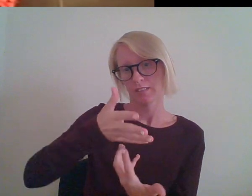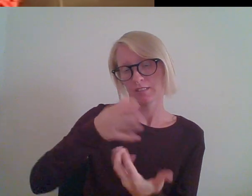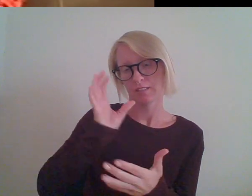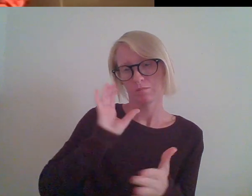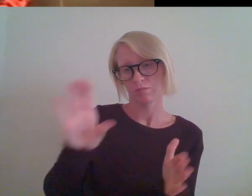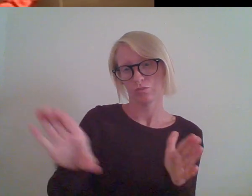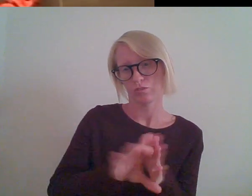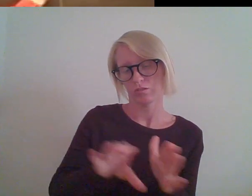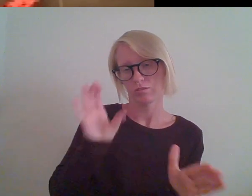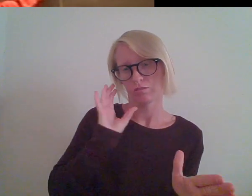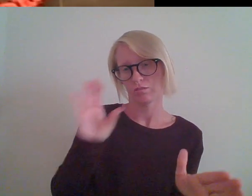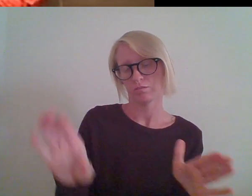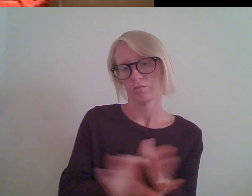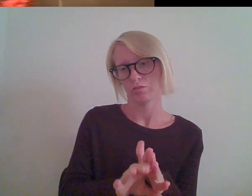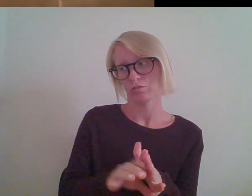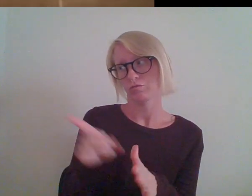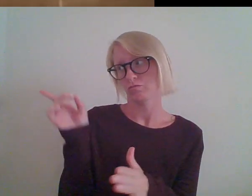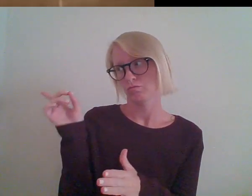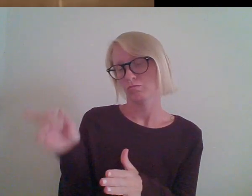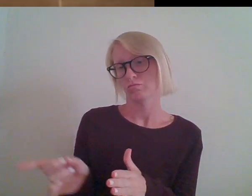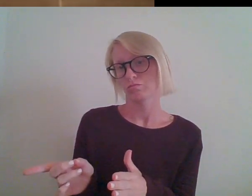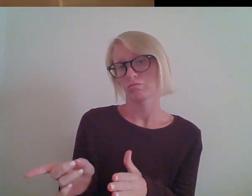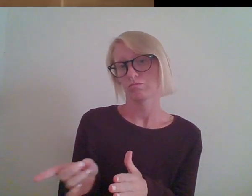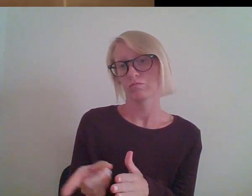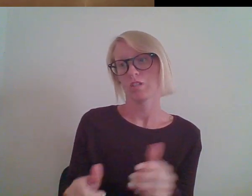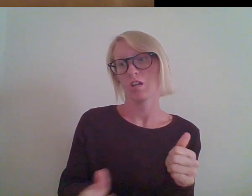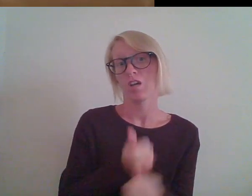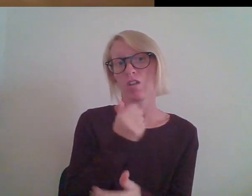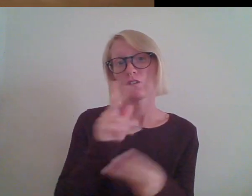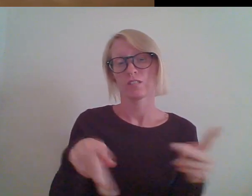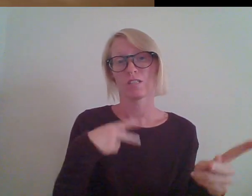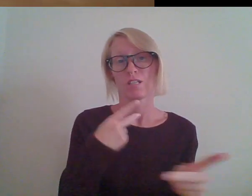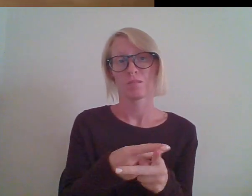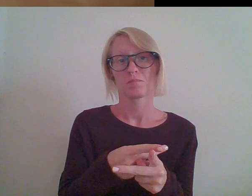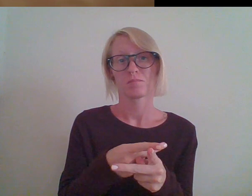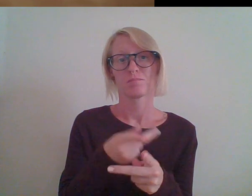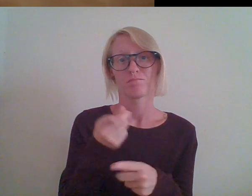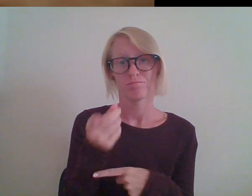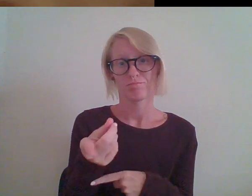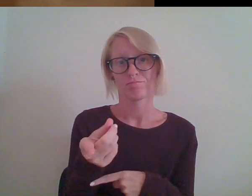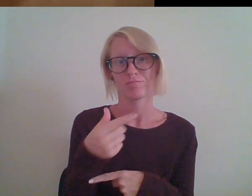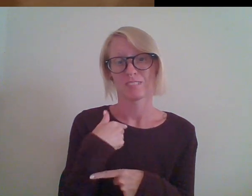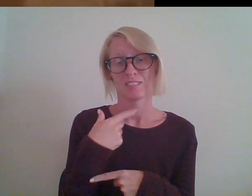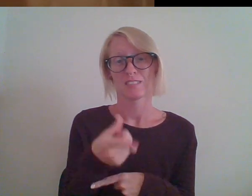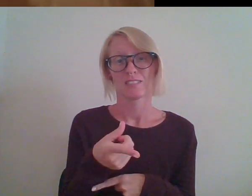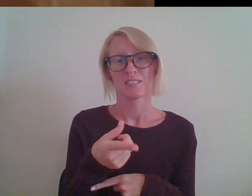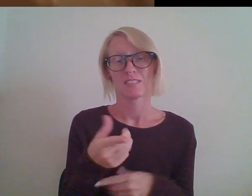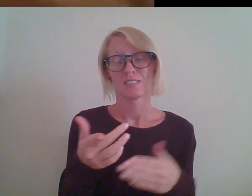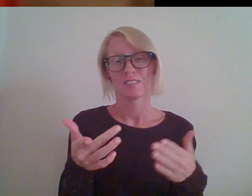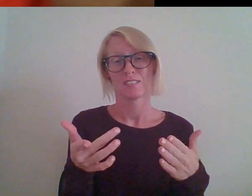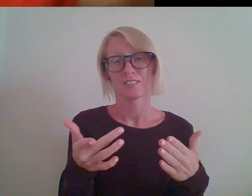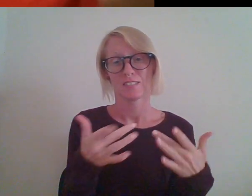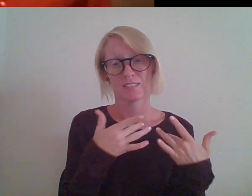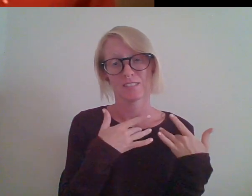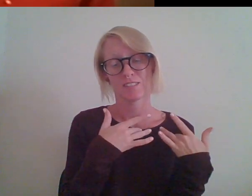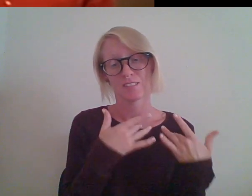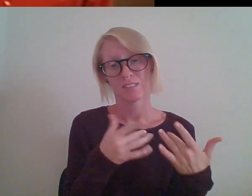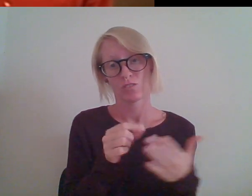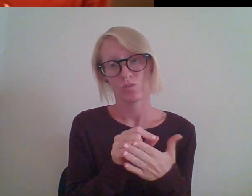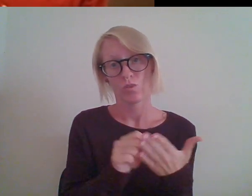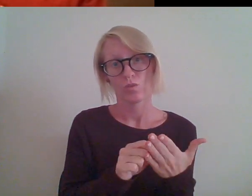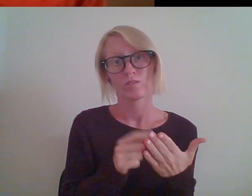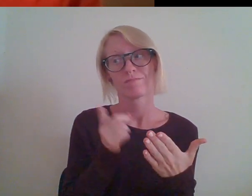images. There are other types of mnemonics. Technically, taking notes is a mnemonic